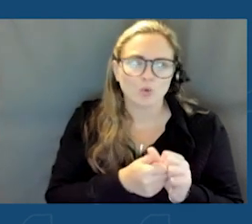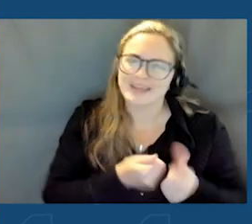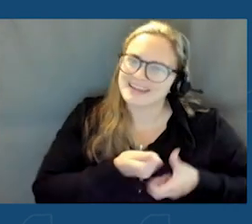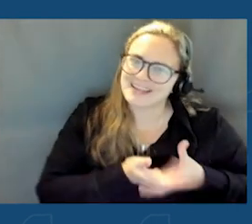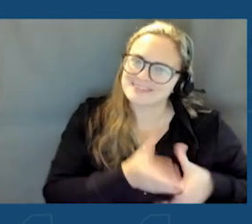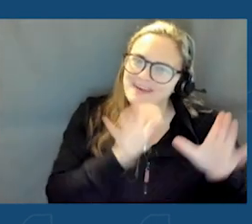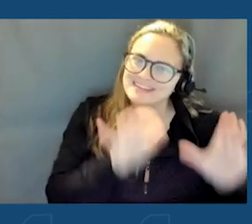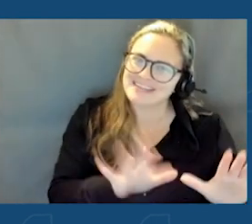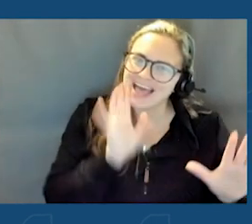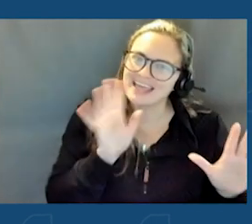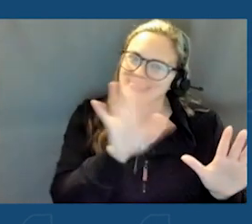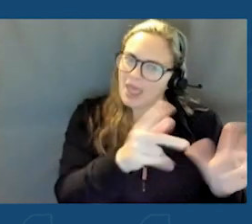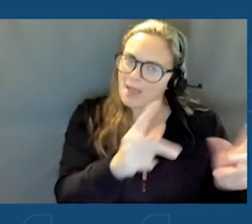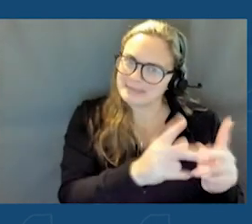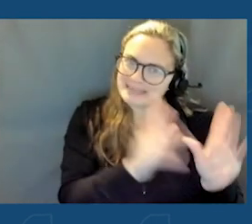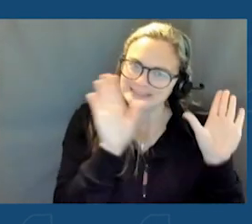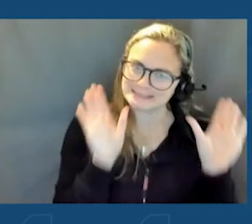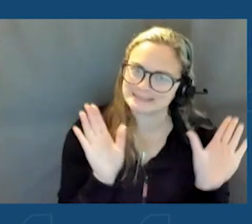that place.